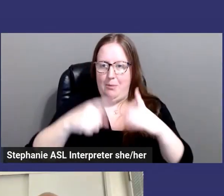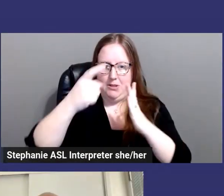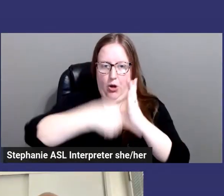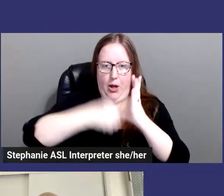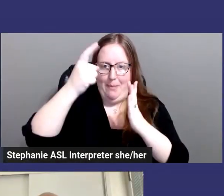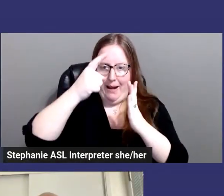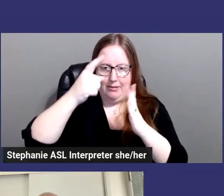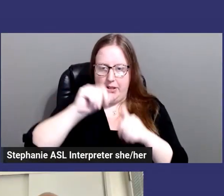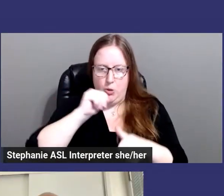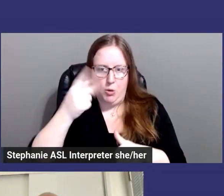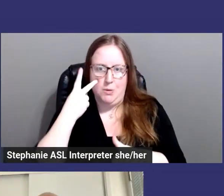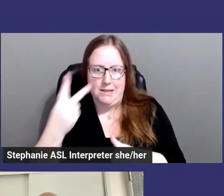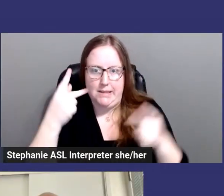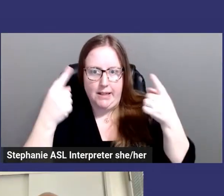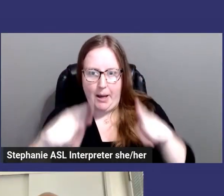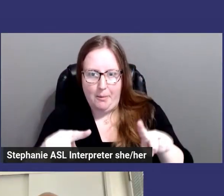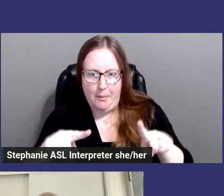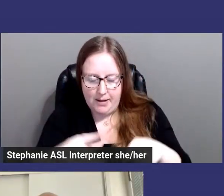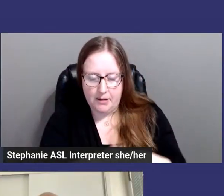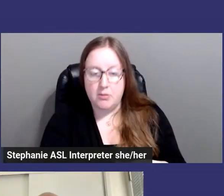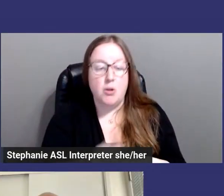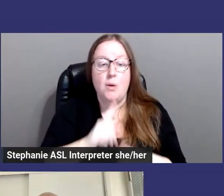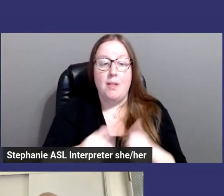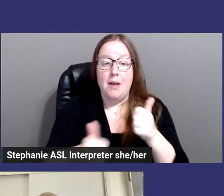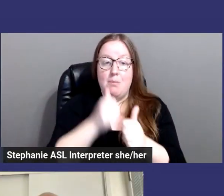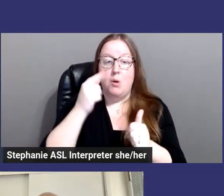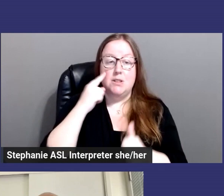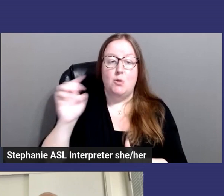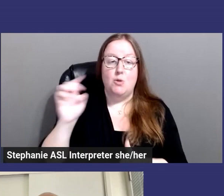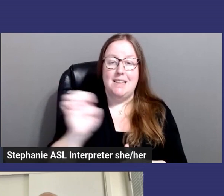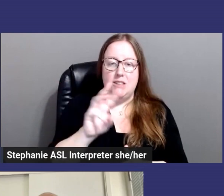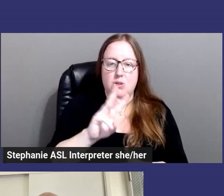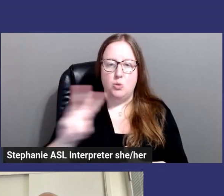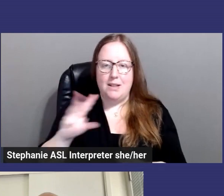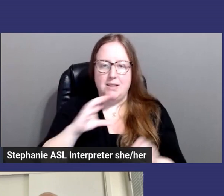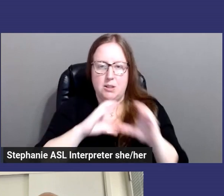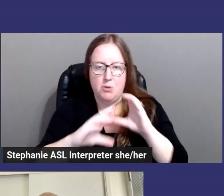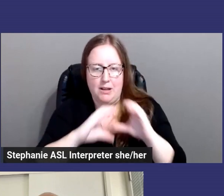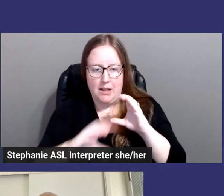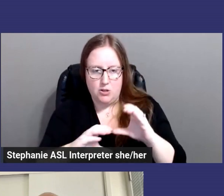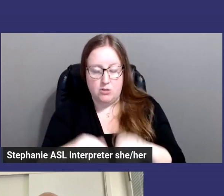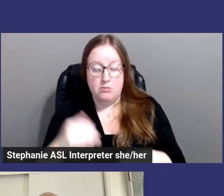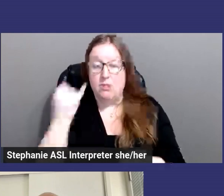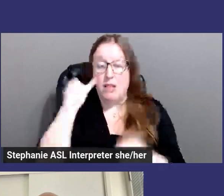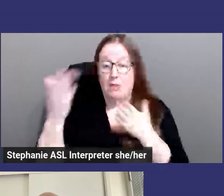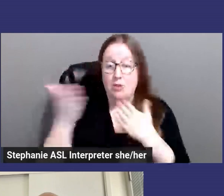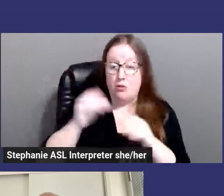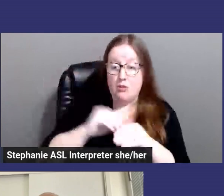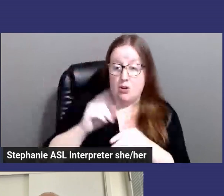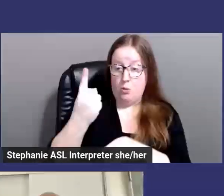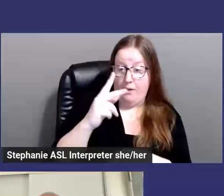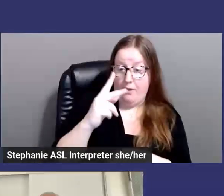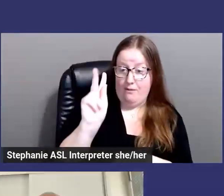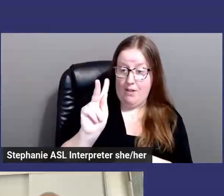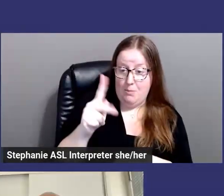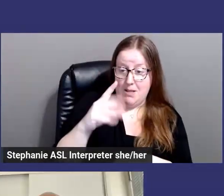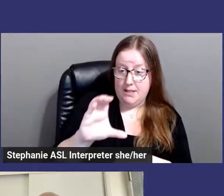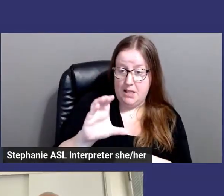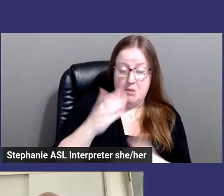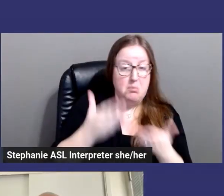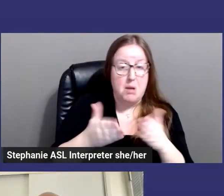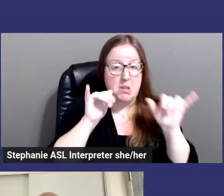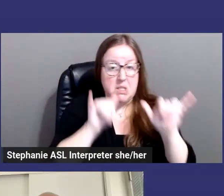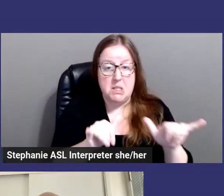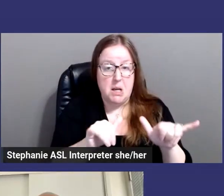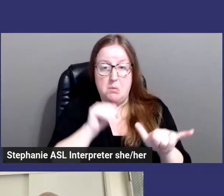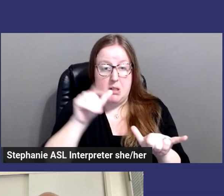scenes. This is mostly for east-west communication, right? Like if you've got a service in one VPC, it could be the same VPC. It